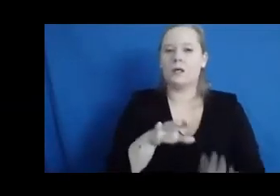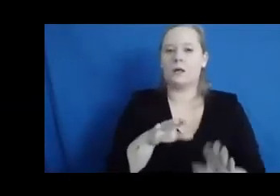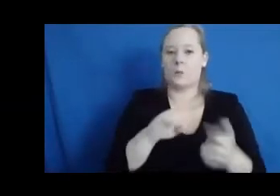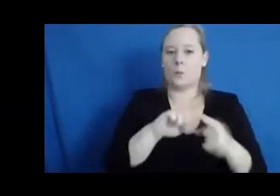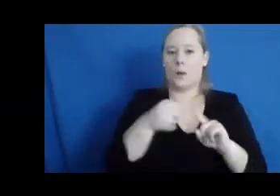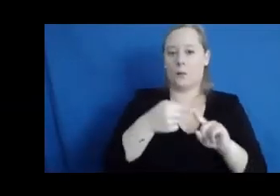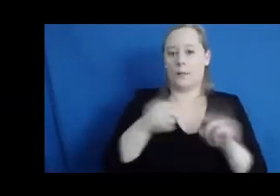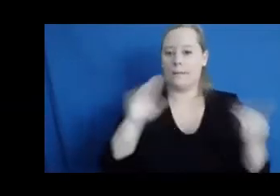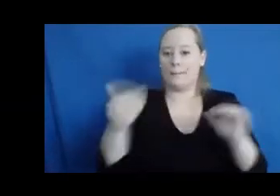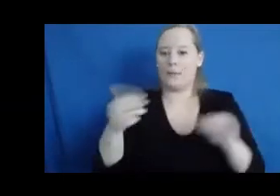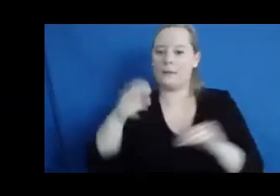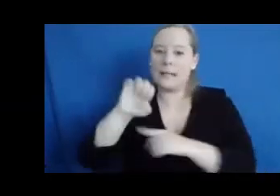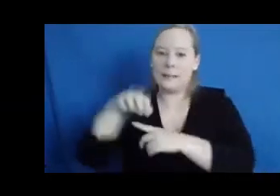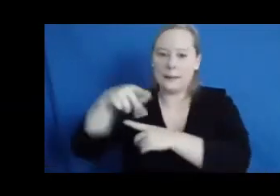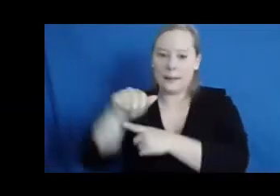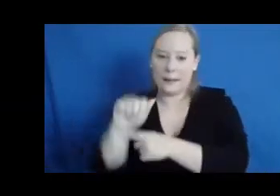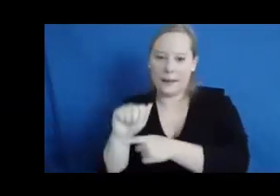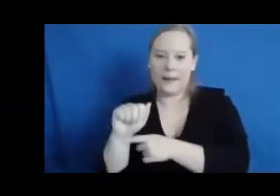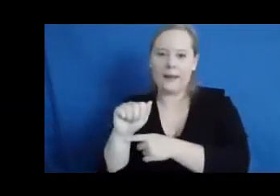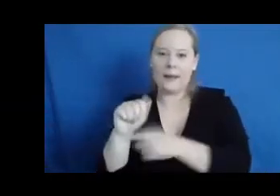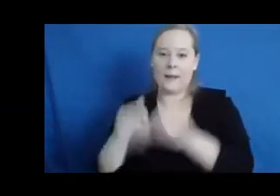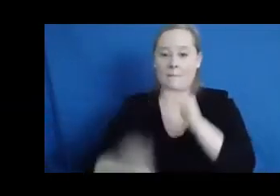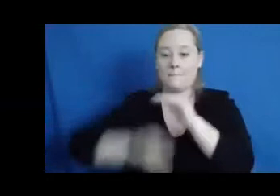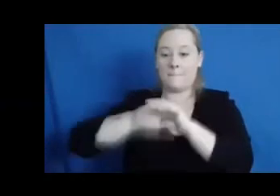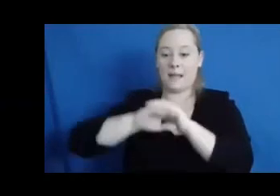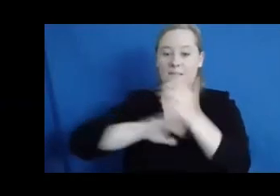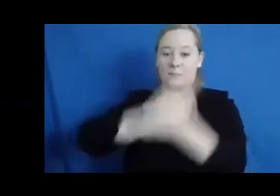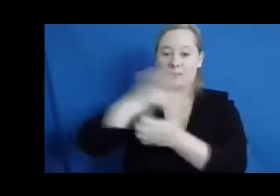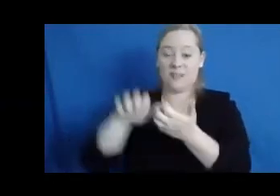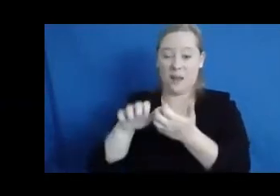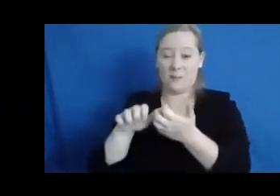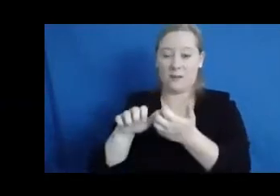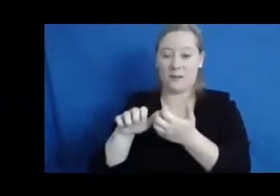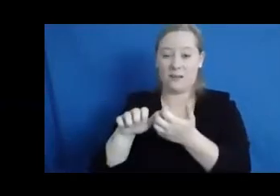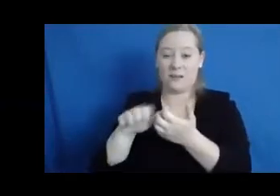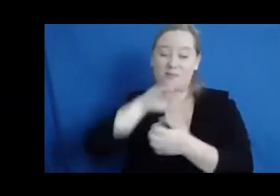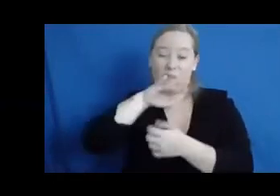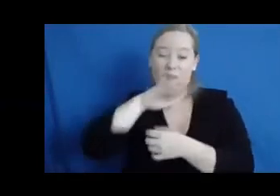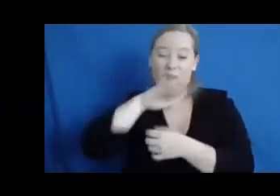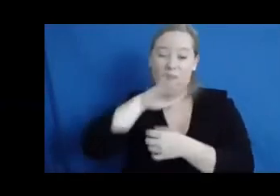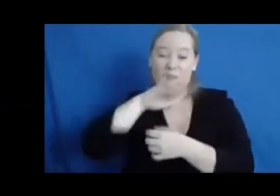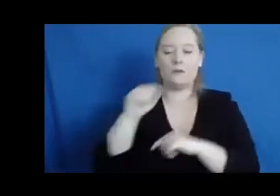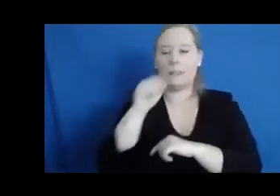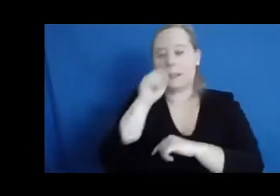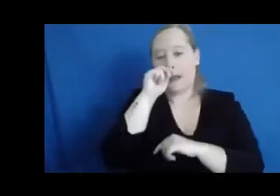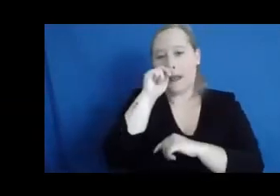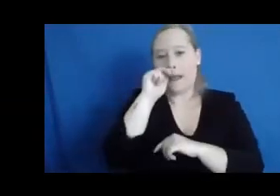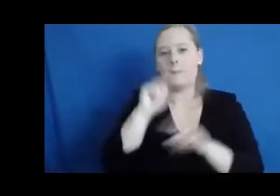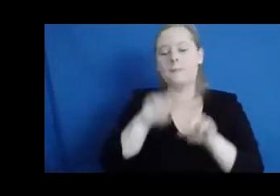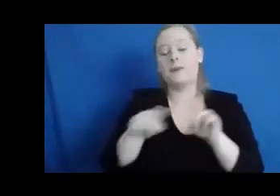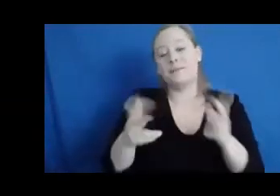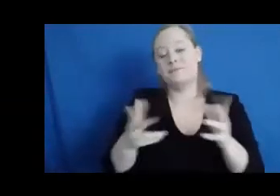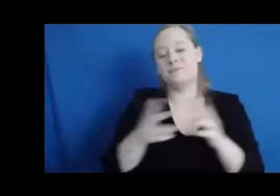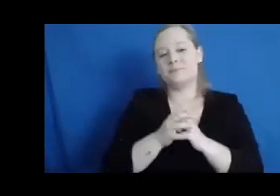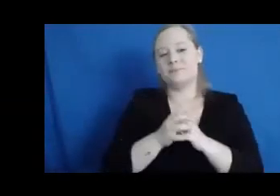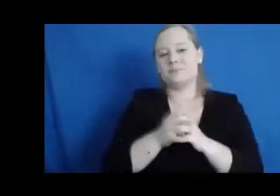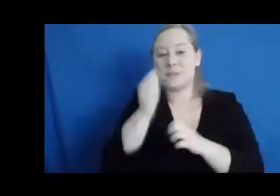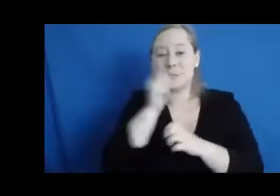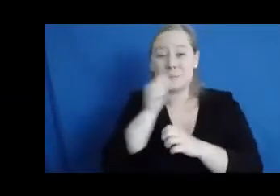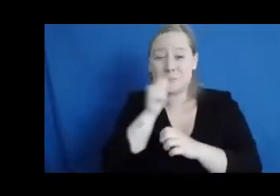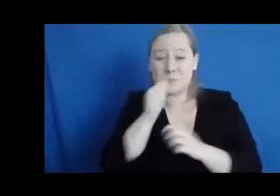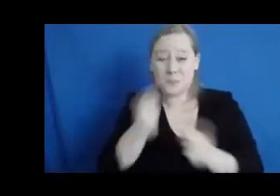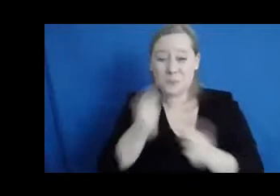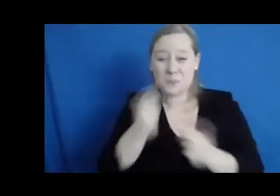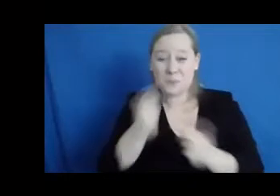EPA's maximum contaminant levels. The fact of the matter is that private domestic